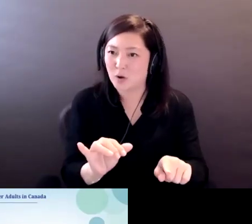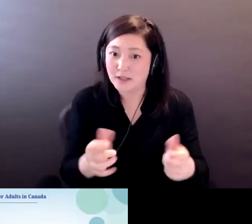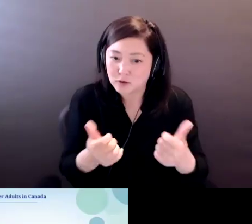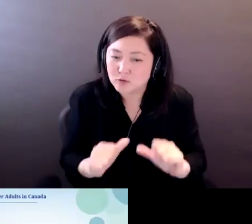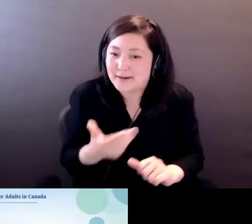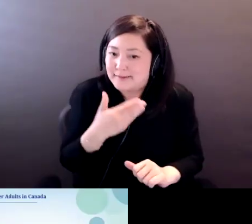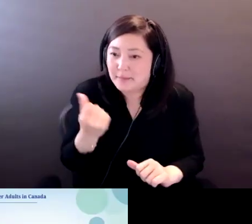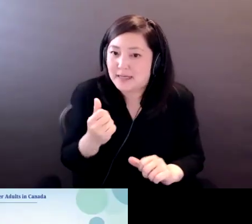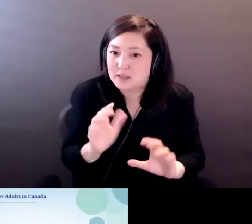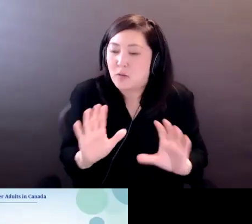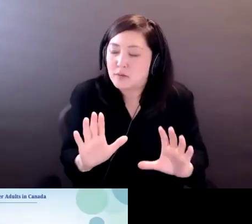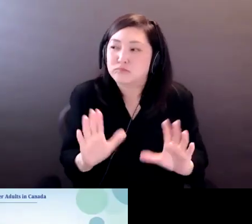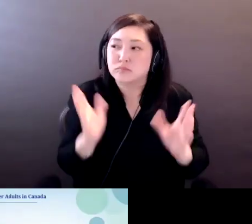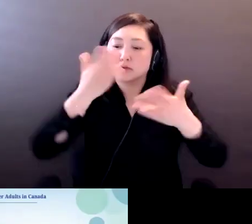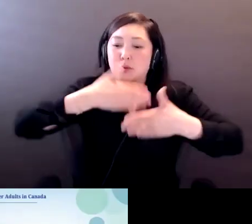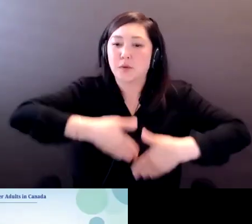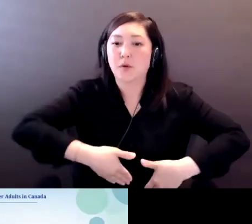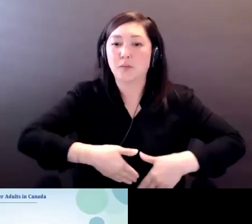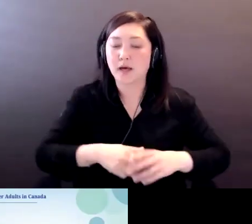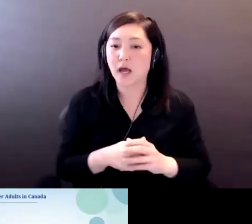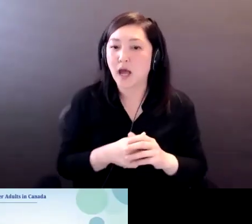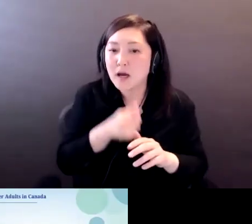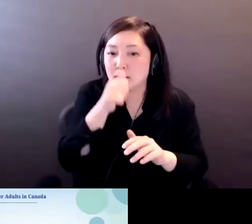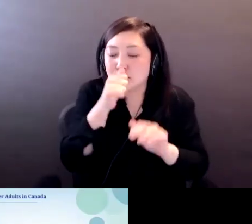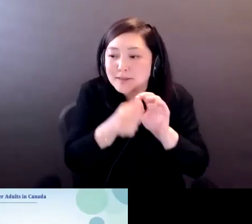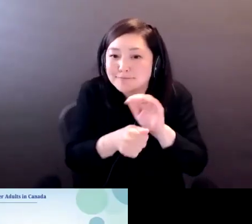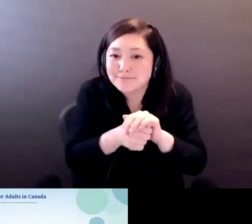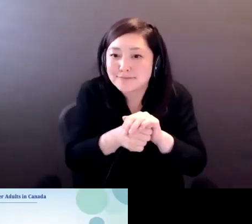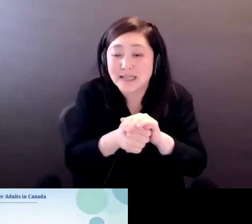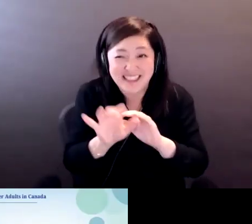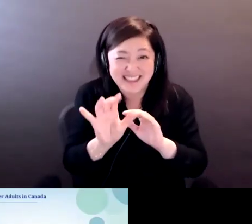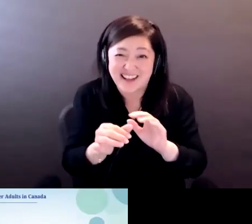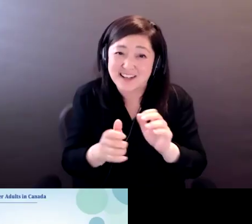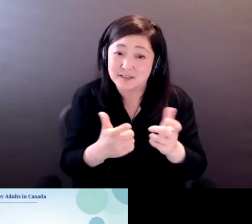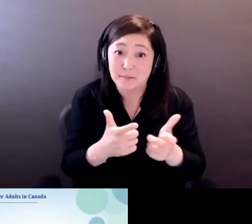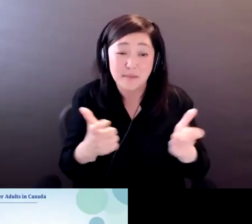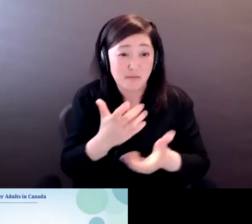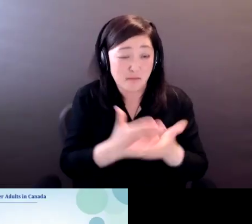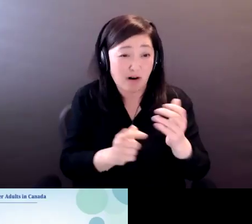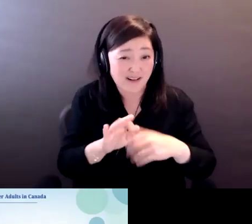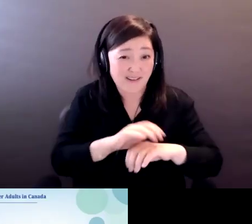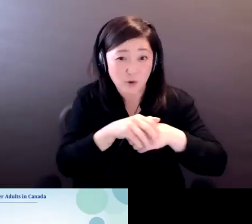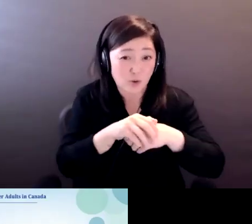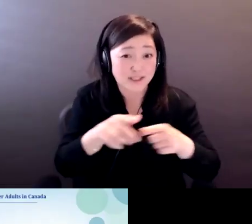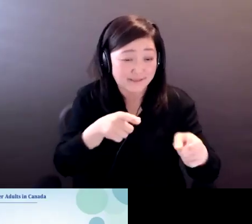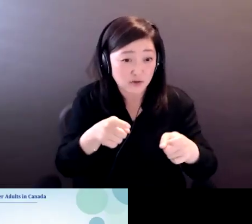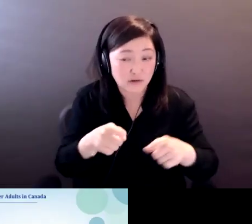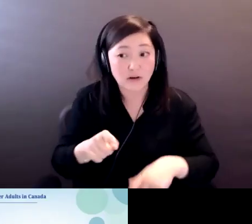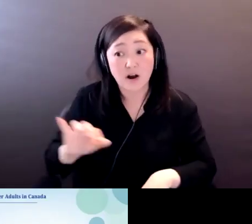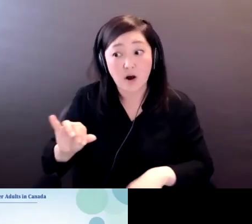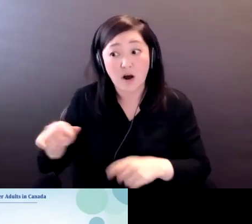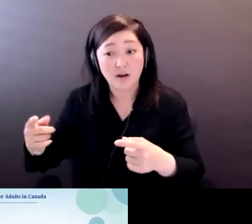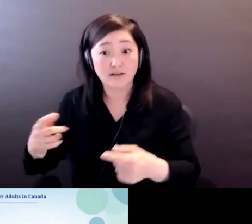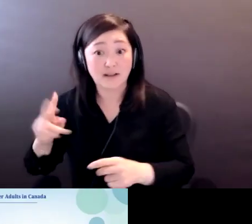can to maintain the secrecy. Secrecy is a huge part of this. And shame is a